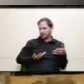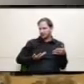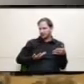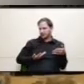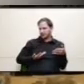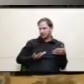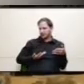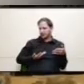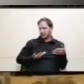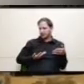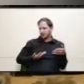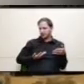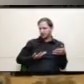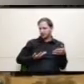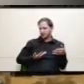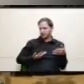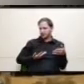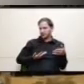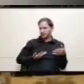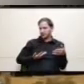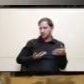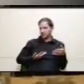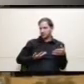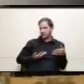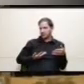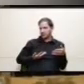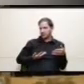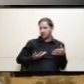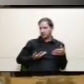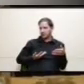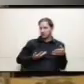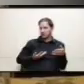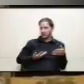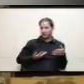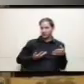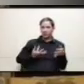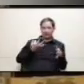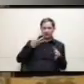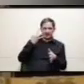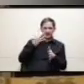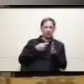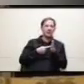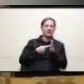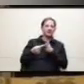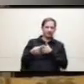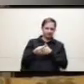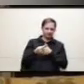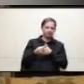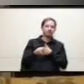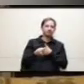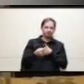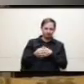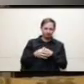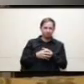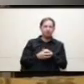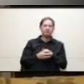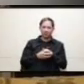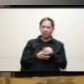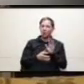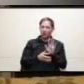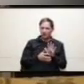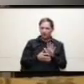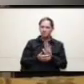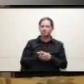About a week, 2 weeks, I received 3 the weeks? letter. It might be 3 weeks because I received the 3 letter. weeks. Yes. Yeah,